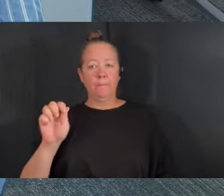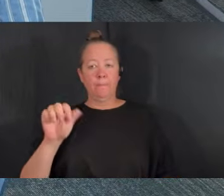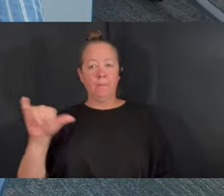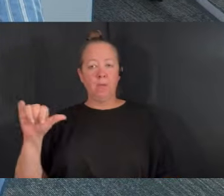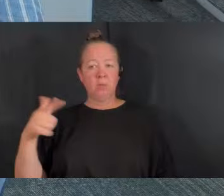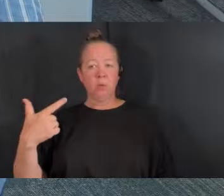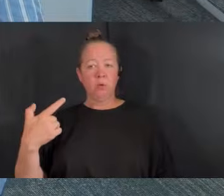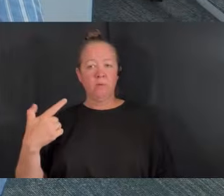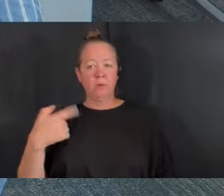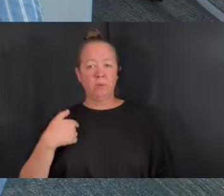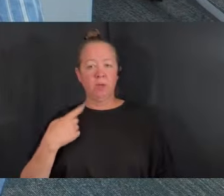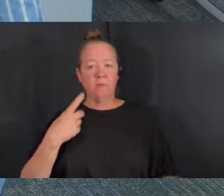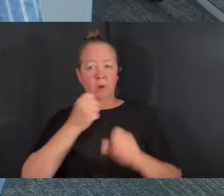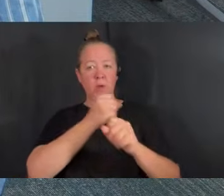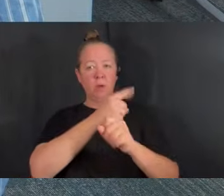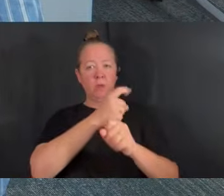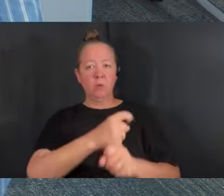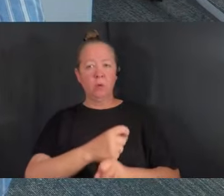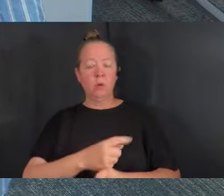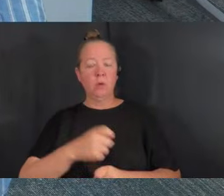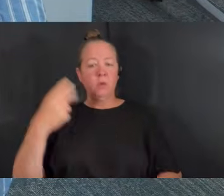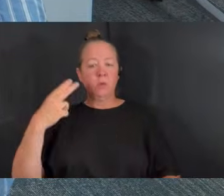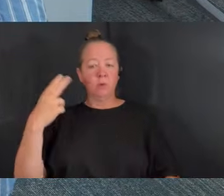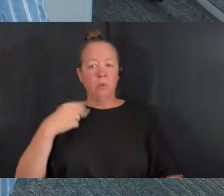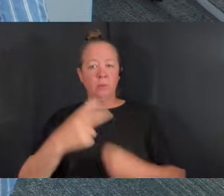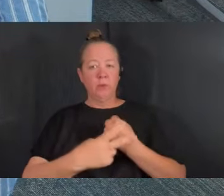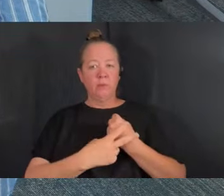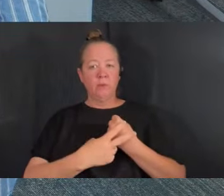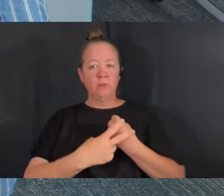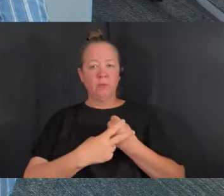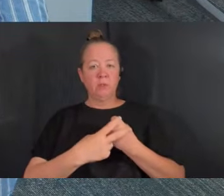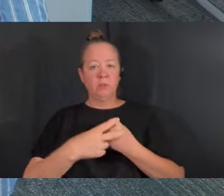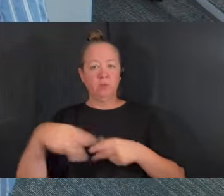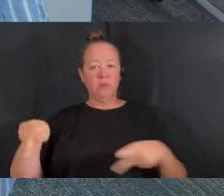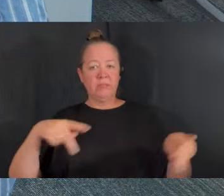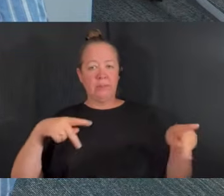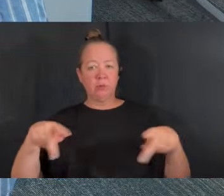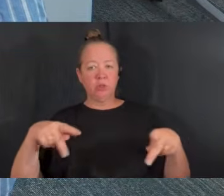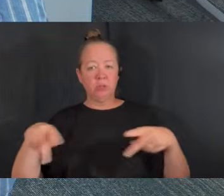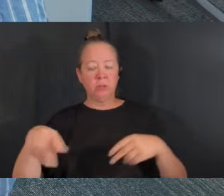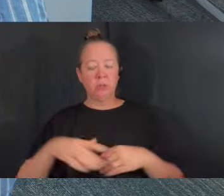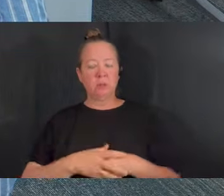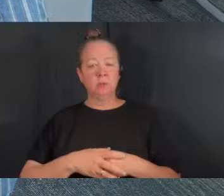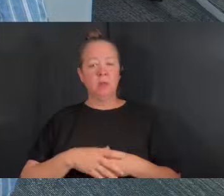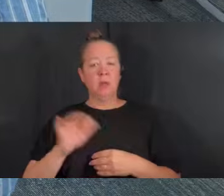annual Historic Preservation reception. And at that reception,